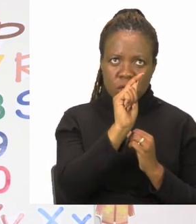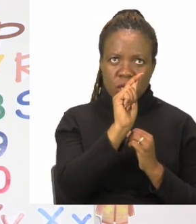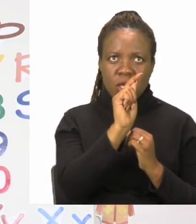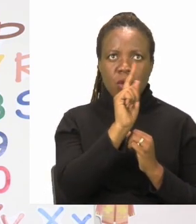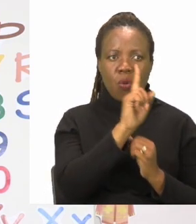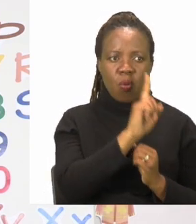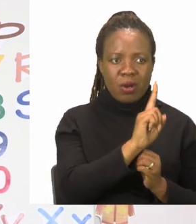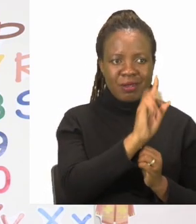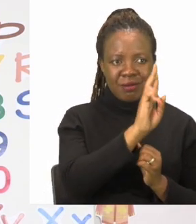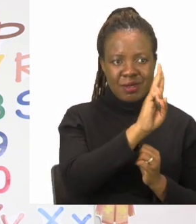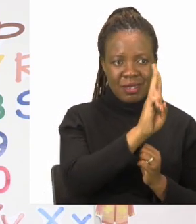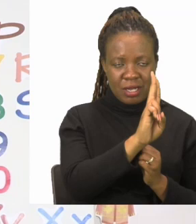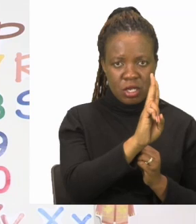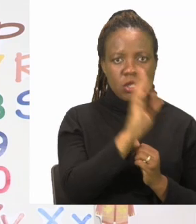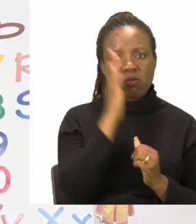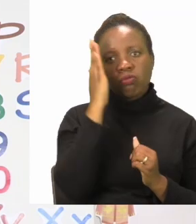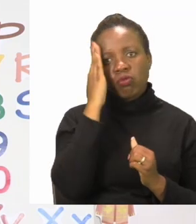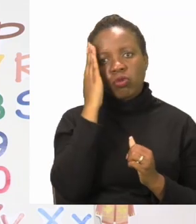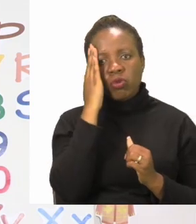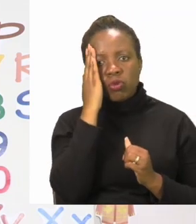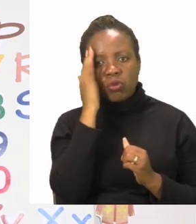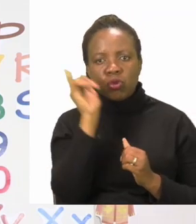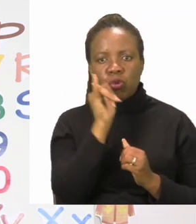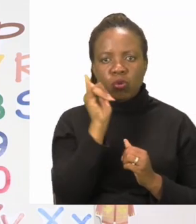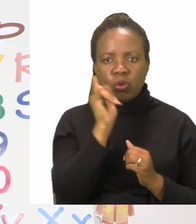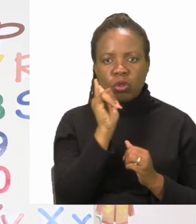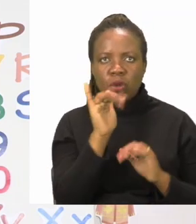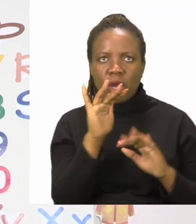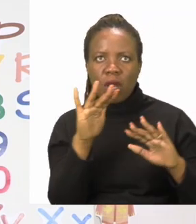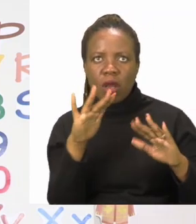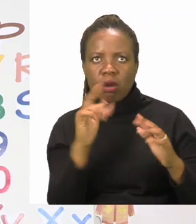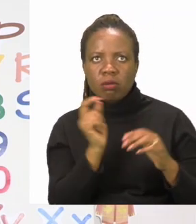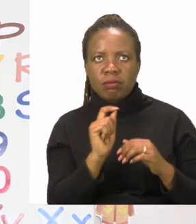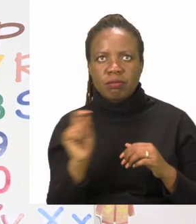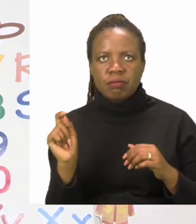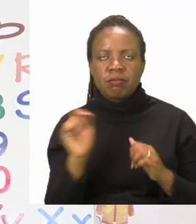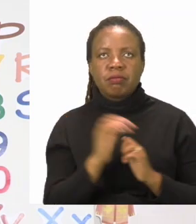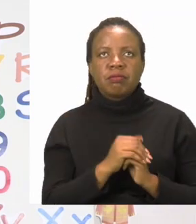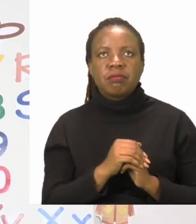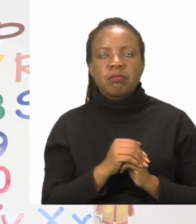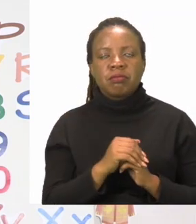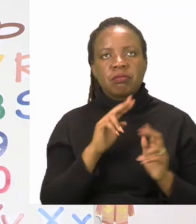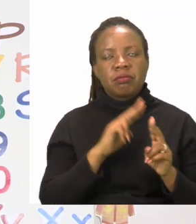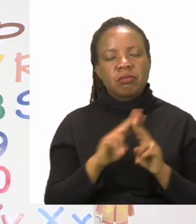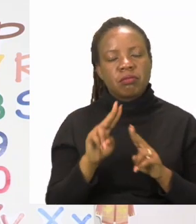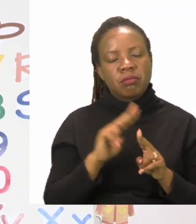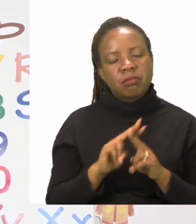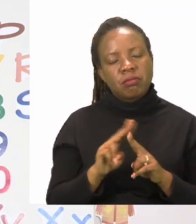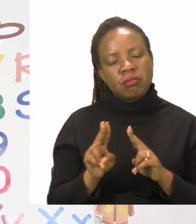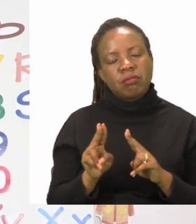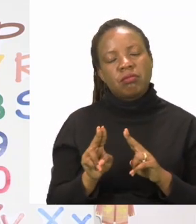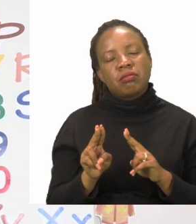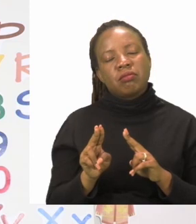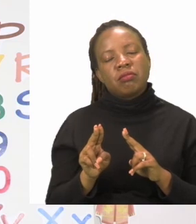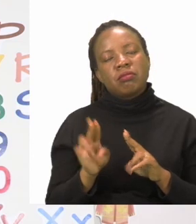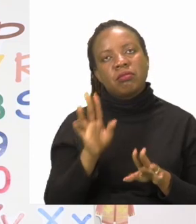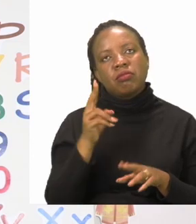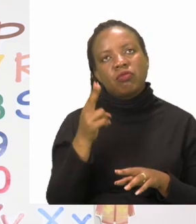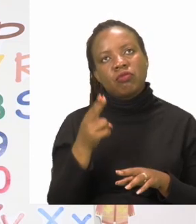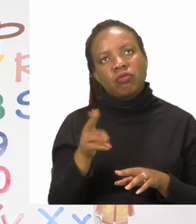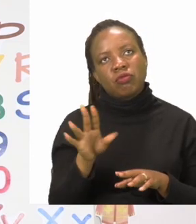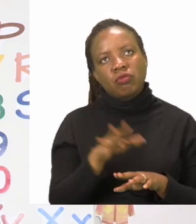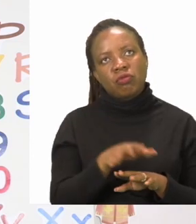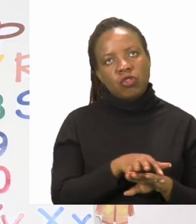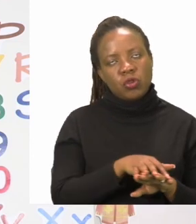a complete sentence. Take your time with both of them. Make sure your handwriting is neat and you're spelling